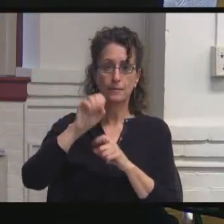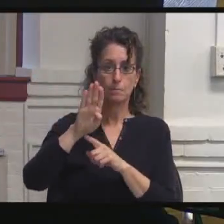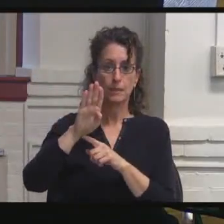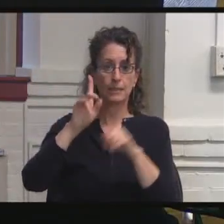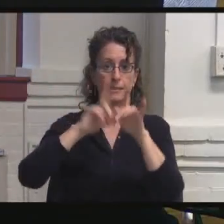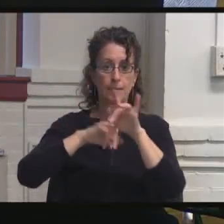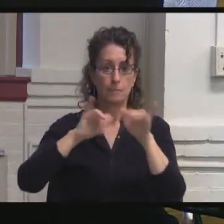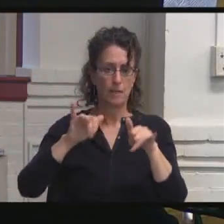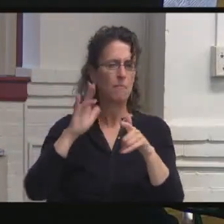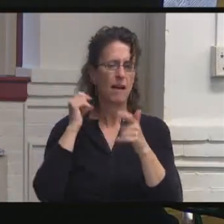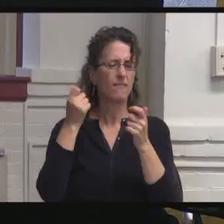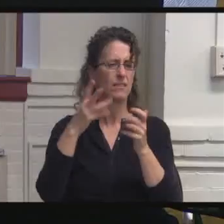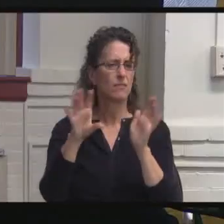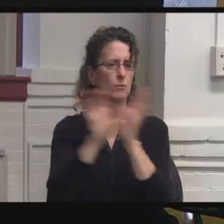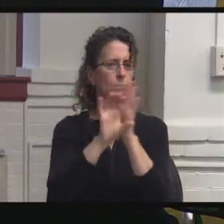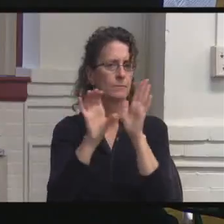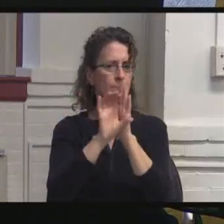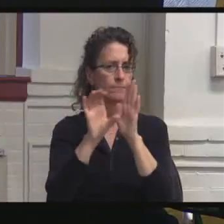which